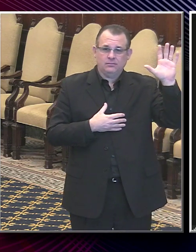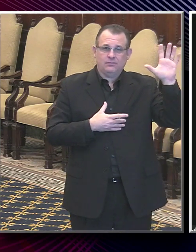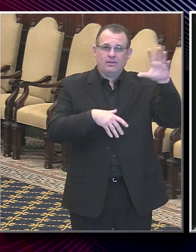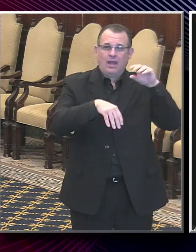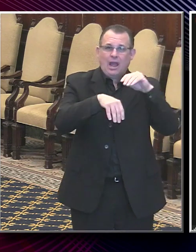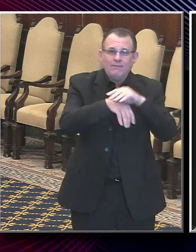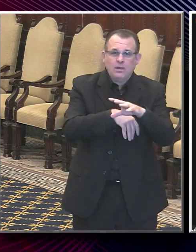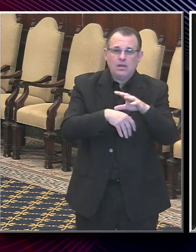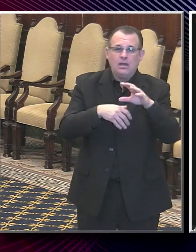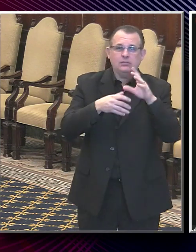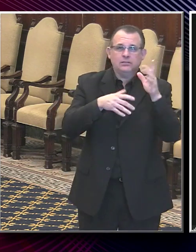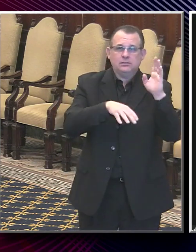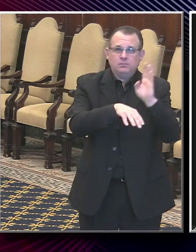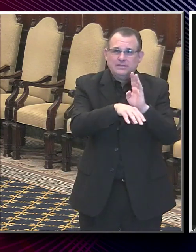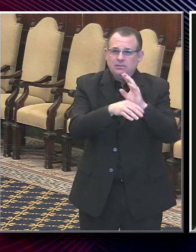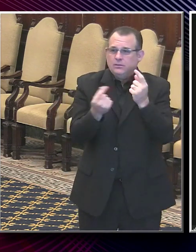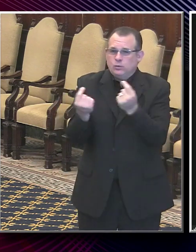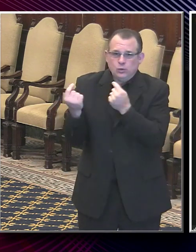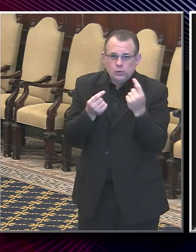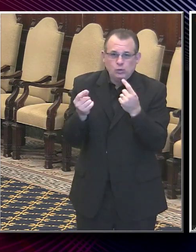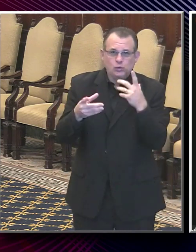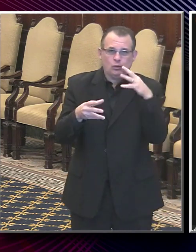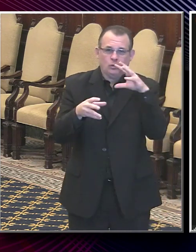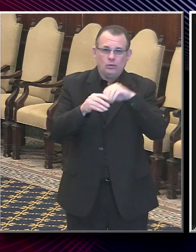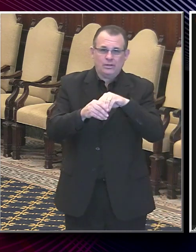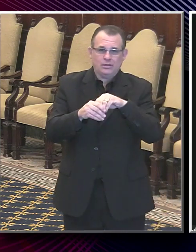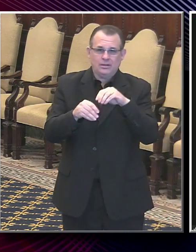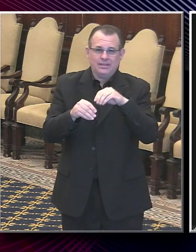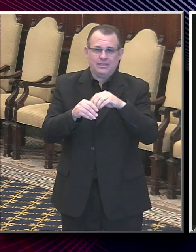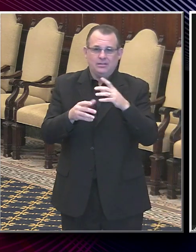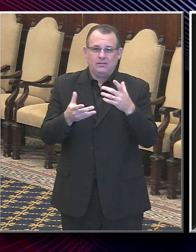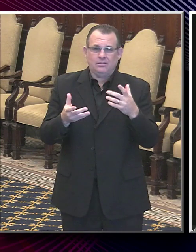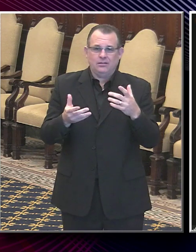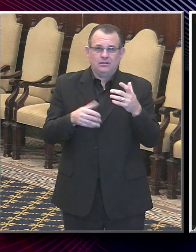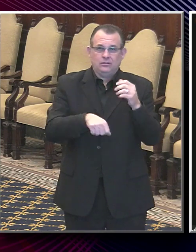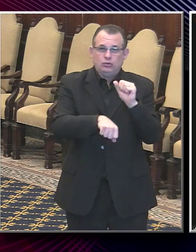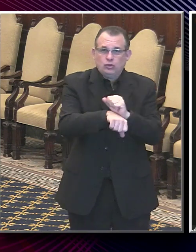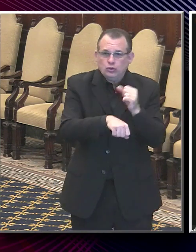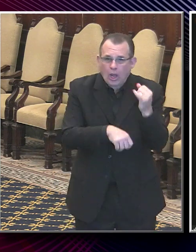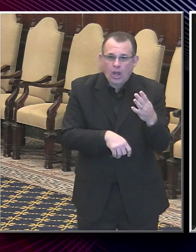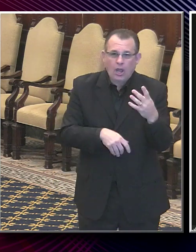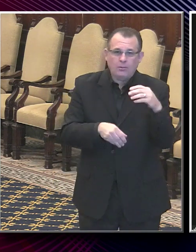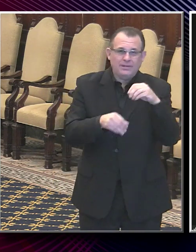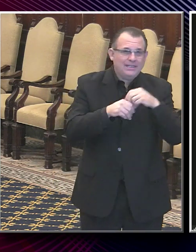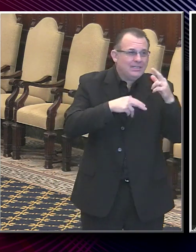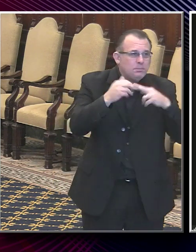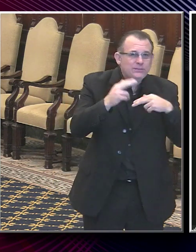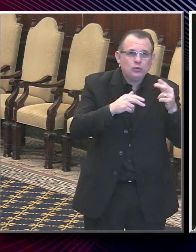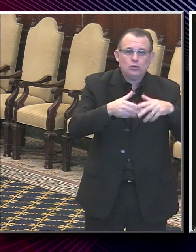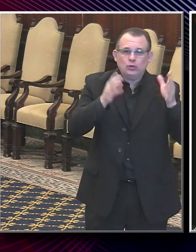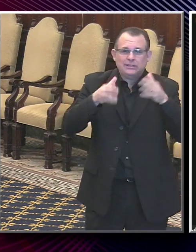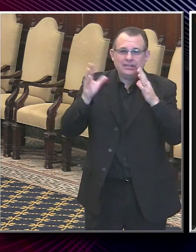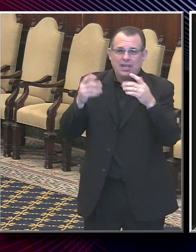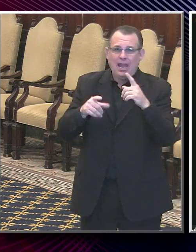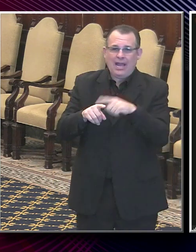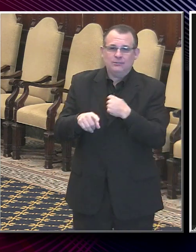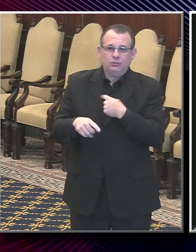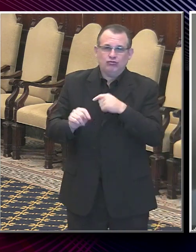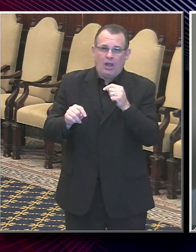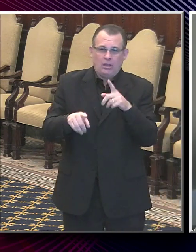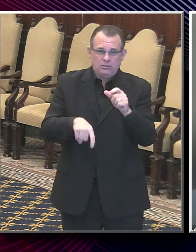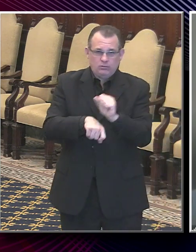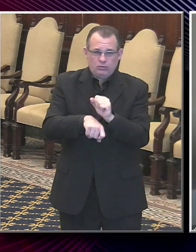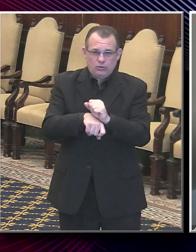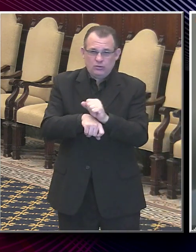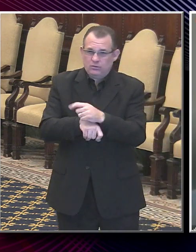businesses as to how many people they can actually have employed and in their facility as they try to get back to work here?